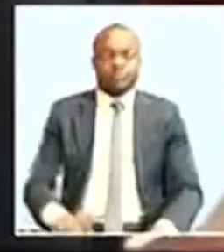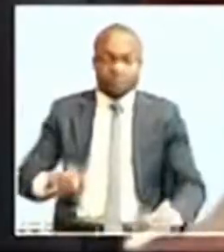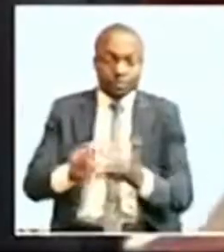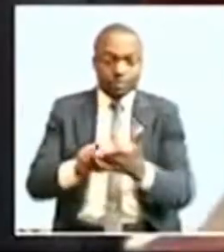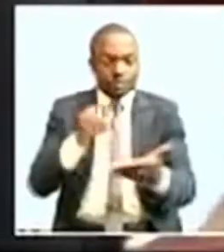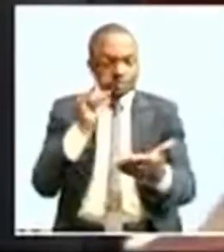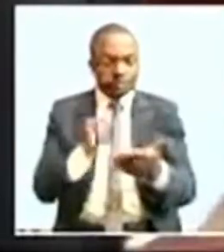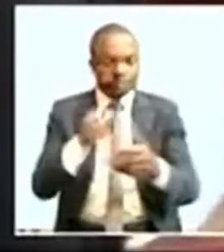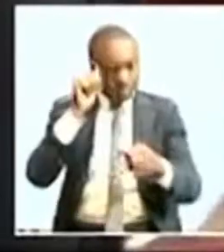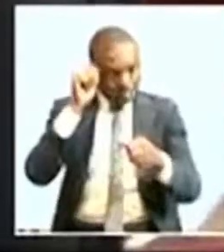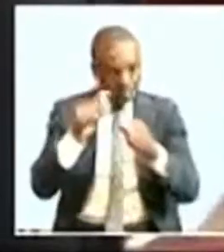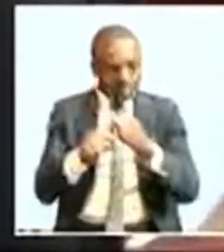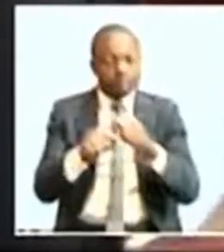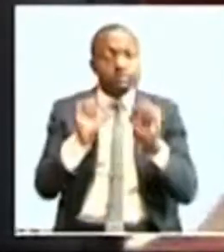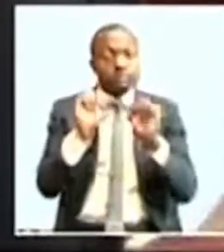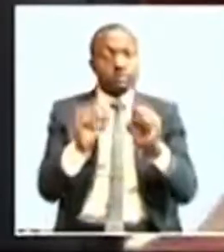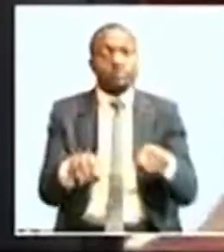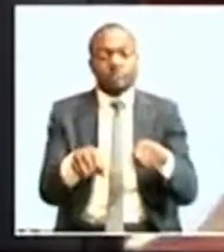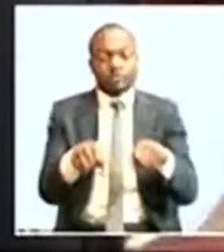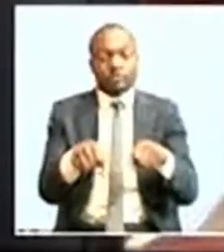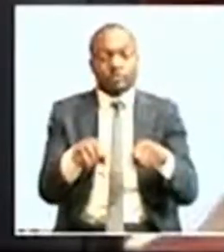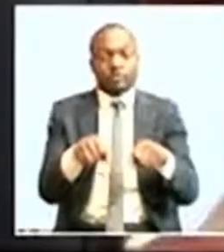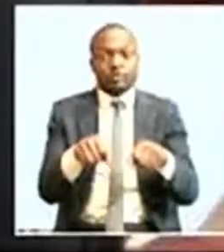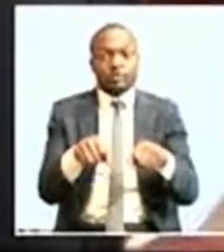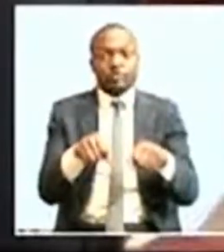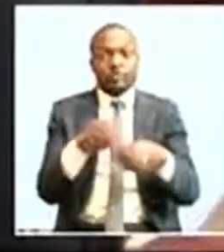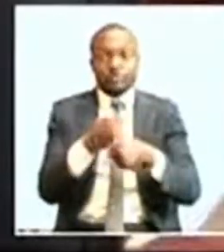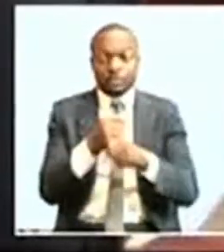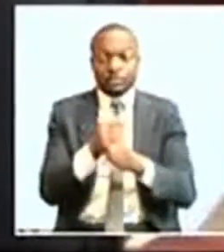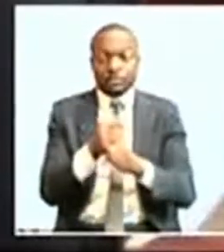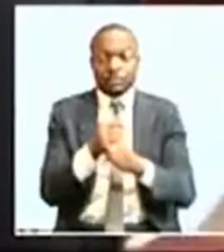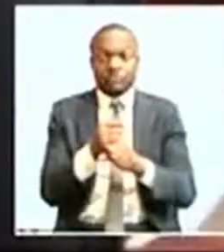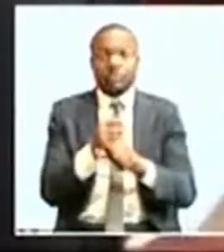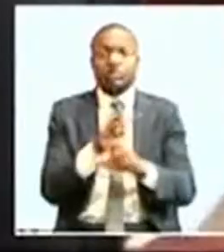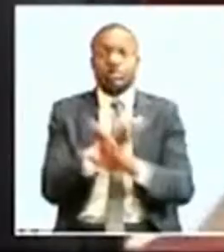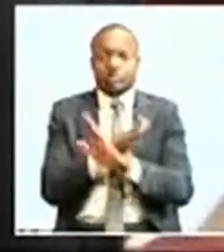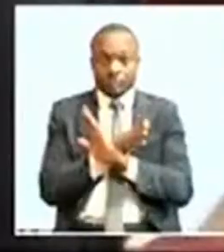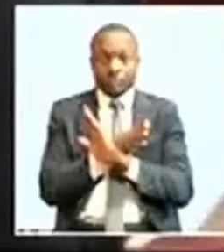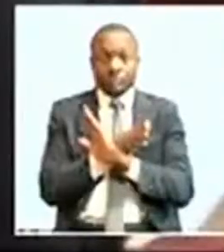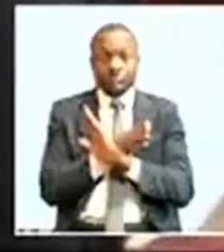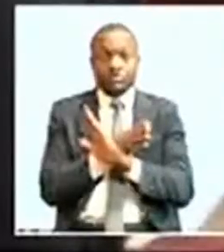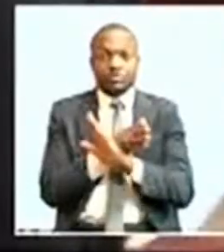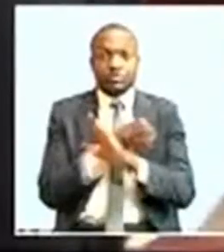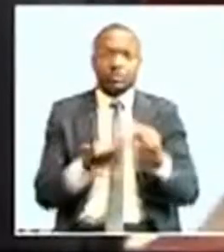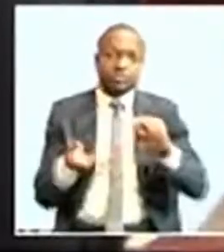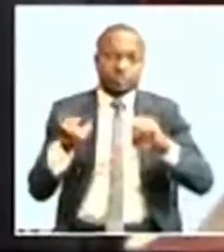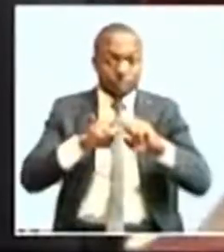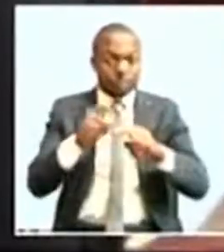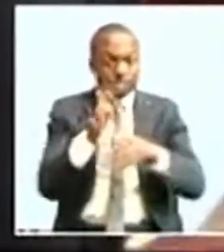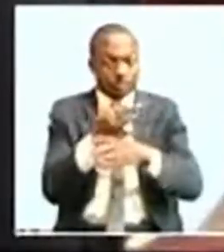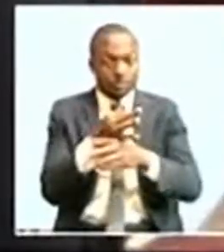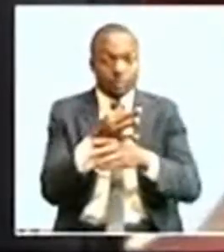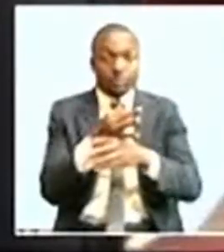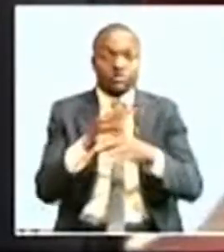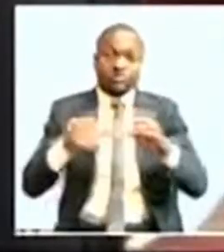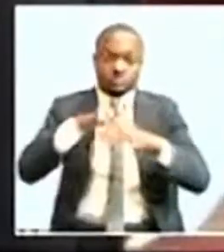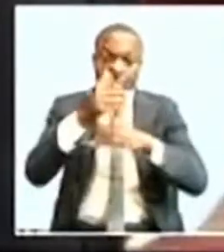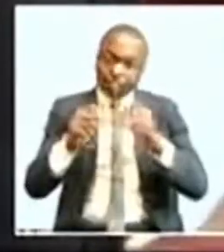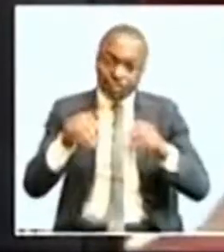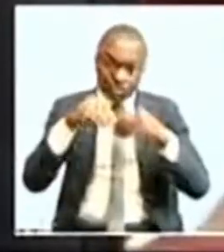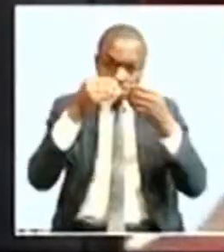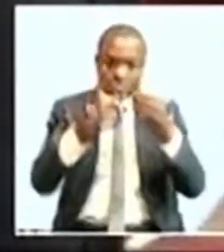Ratifying this agreement would then bolster Zambia's aspirations to double aquaculture output through support of aquaculture